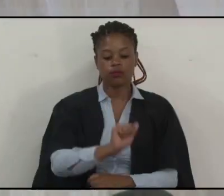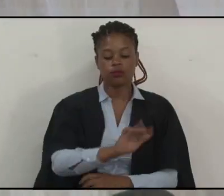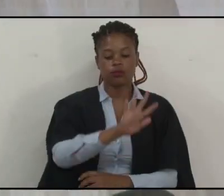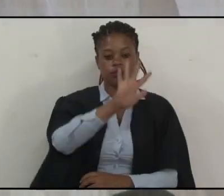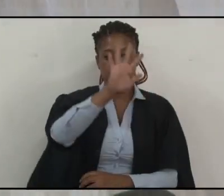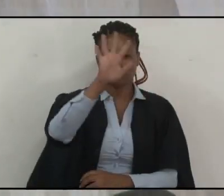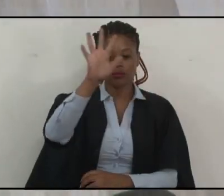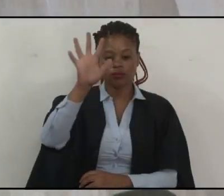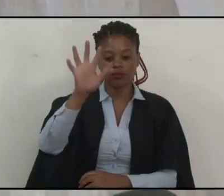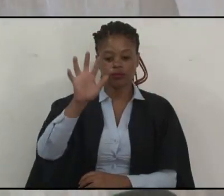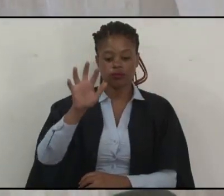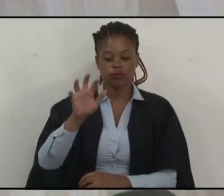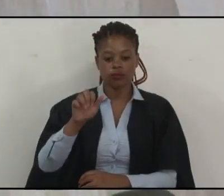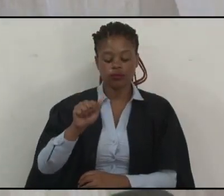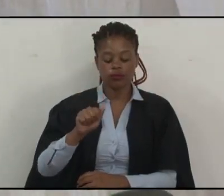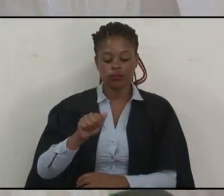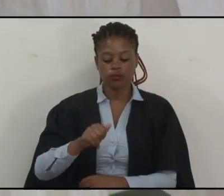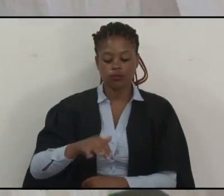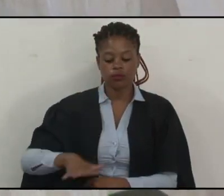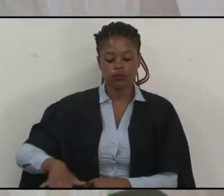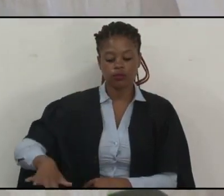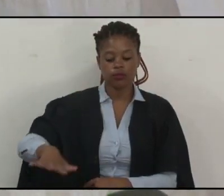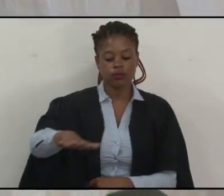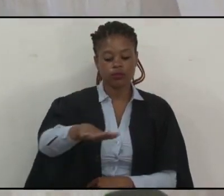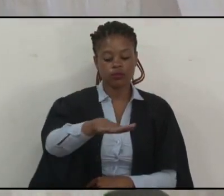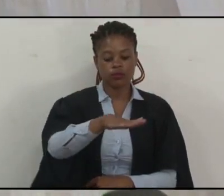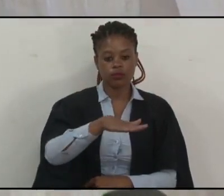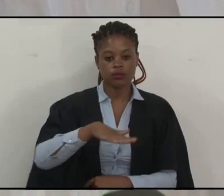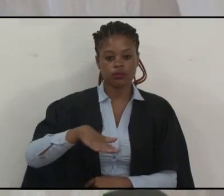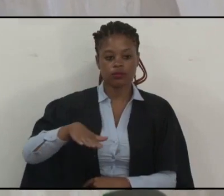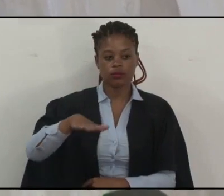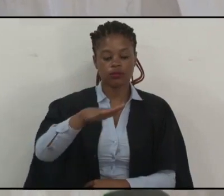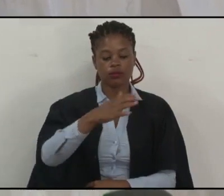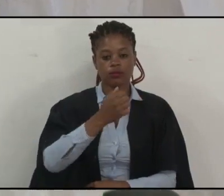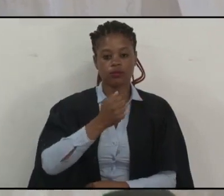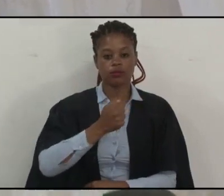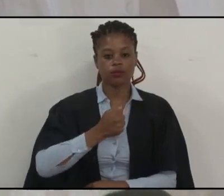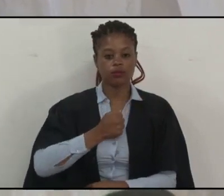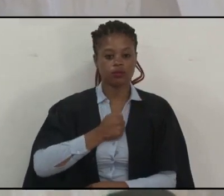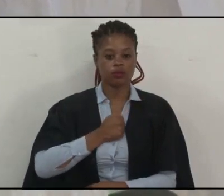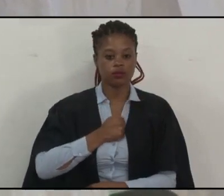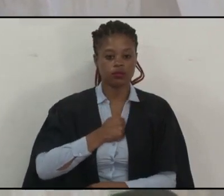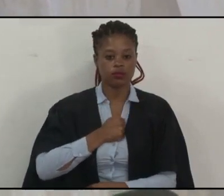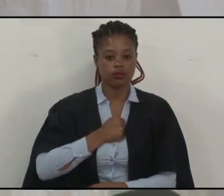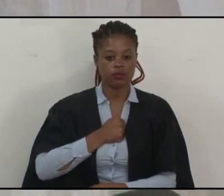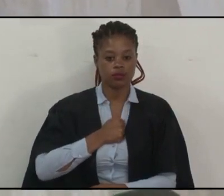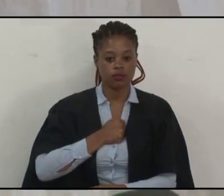freedom in South Africa.